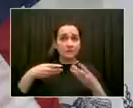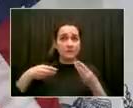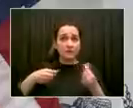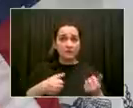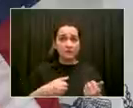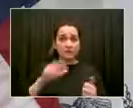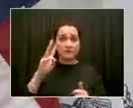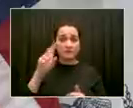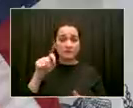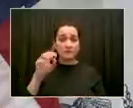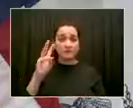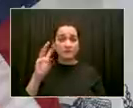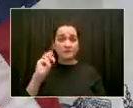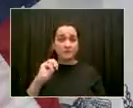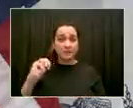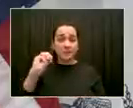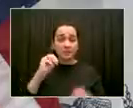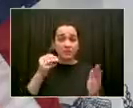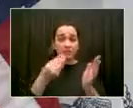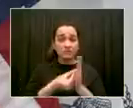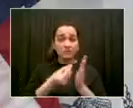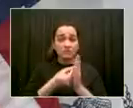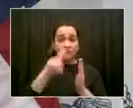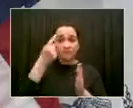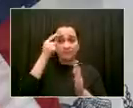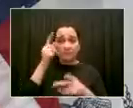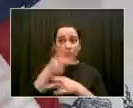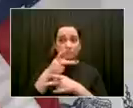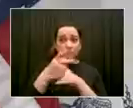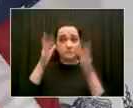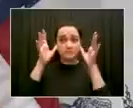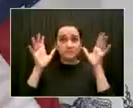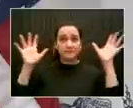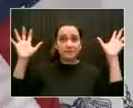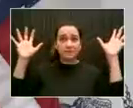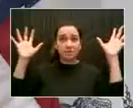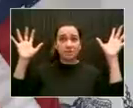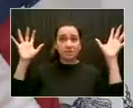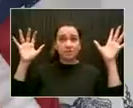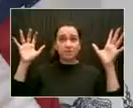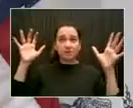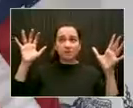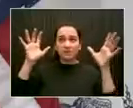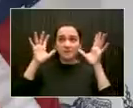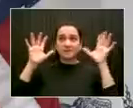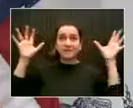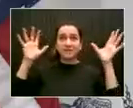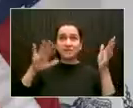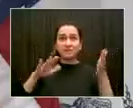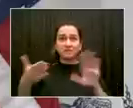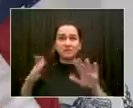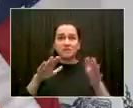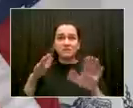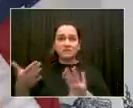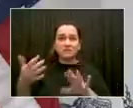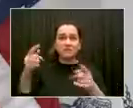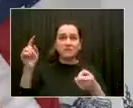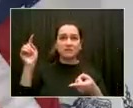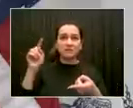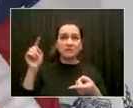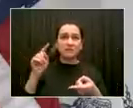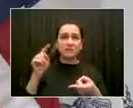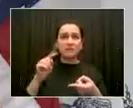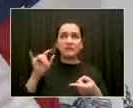the deer is still killing the ecosystems within the borough's parks. And without continued maintenance of this program, the